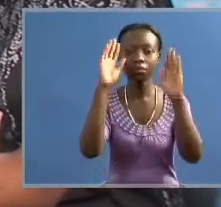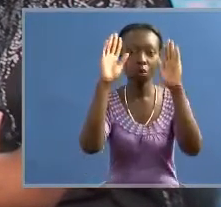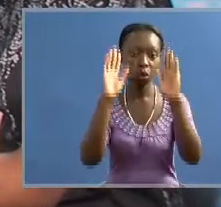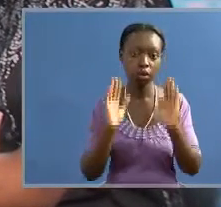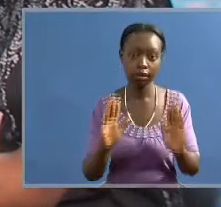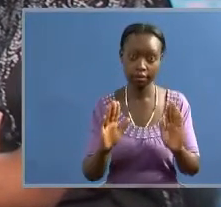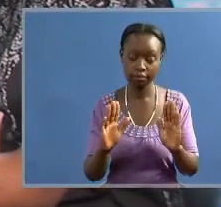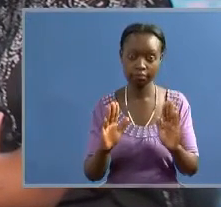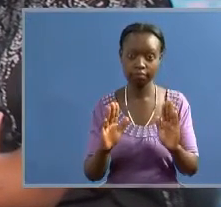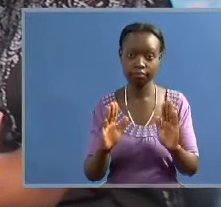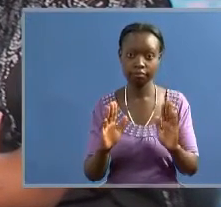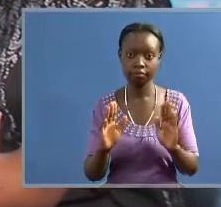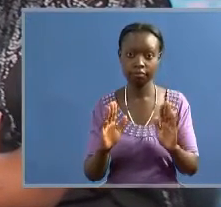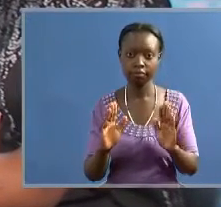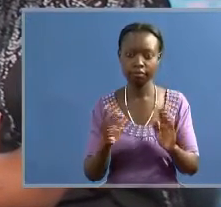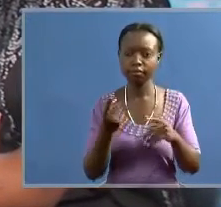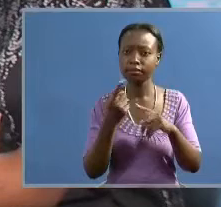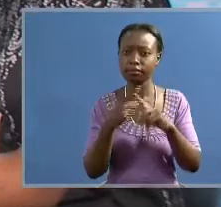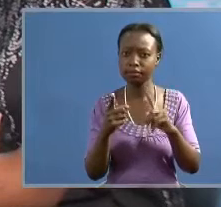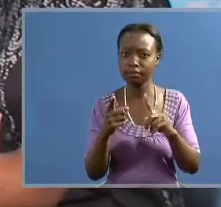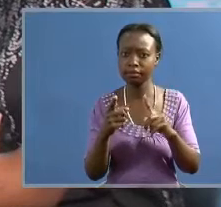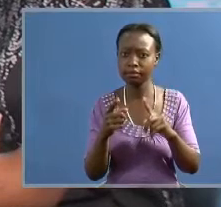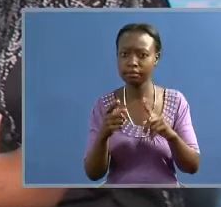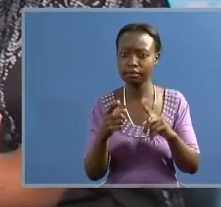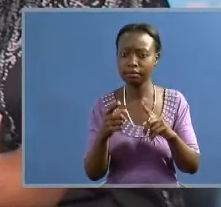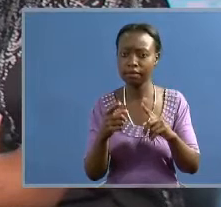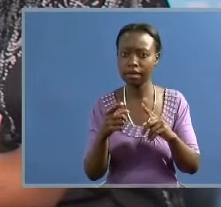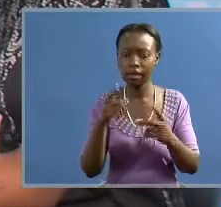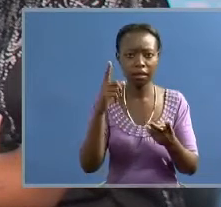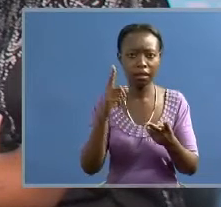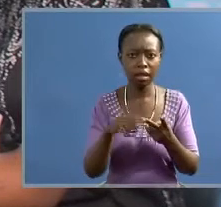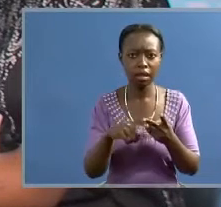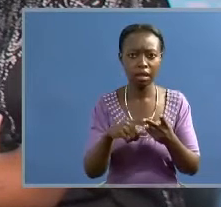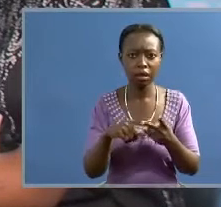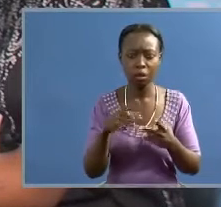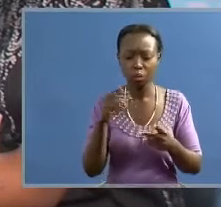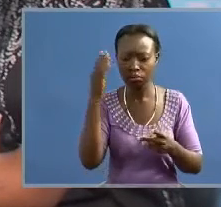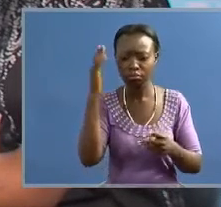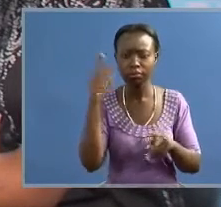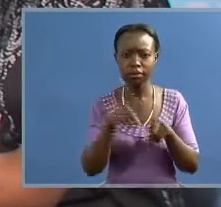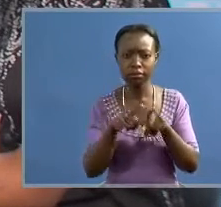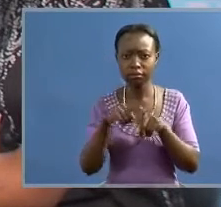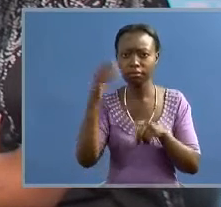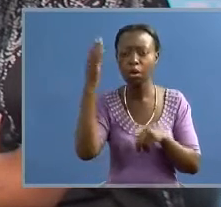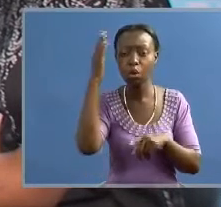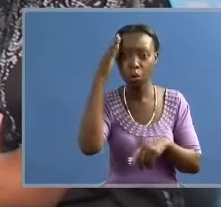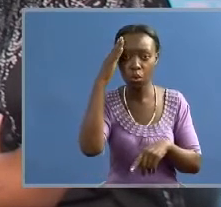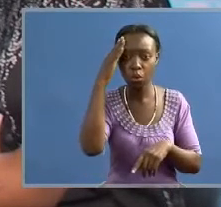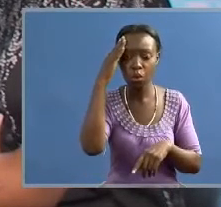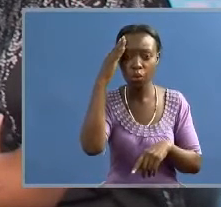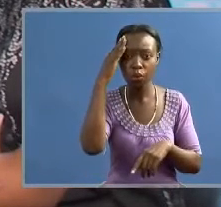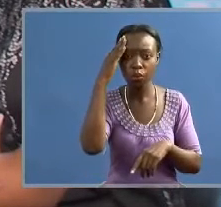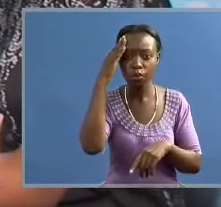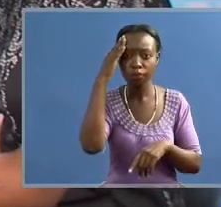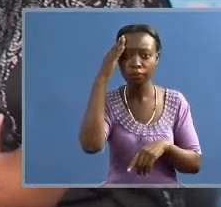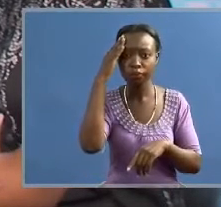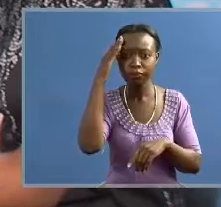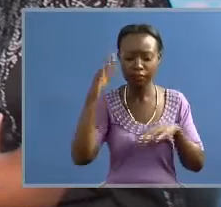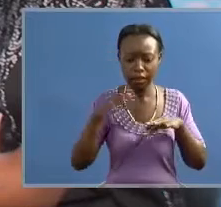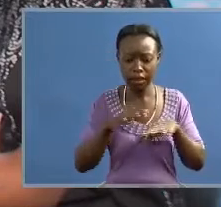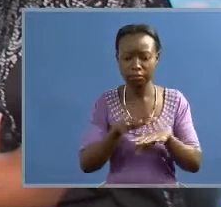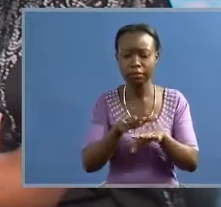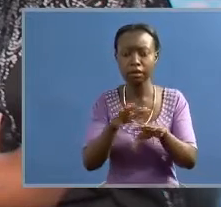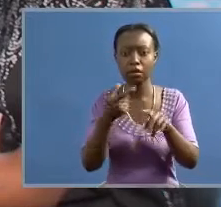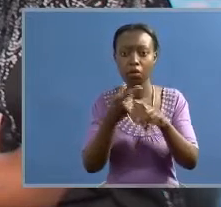the scourge. Right. But apart from that, you also know that it is normally transmitted from person to